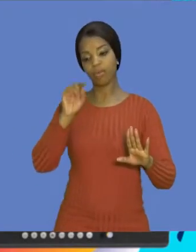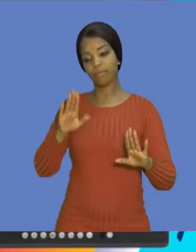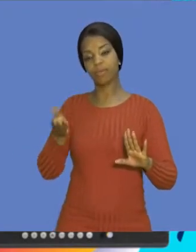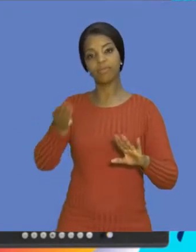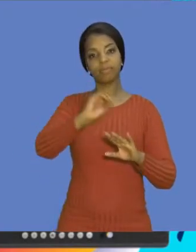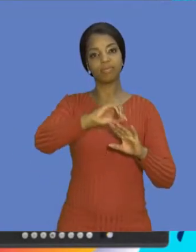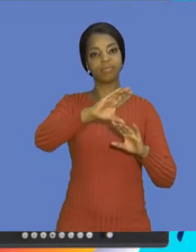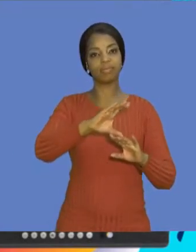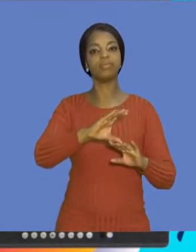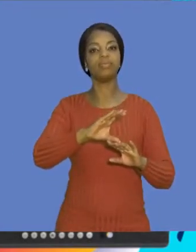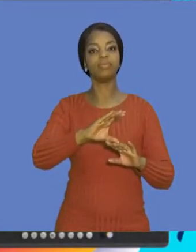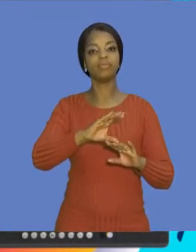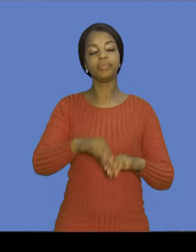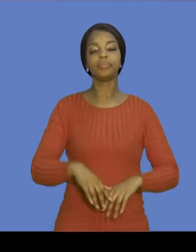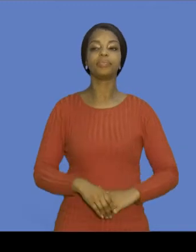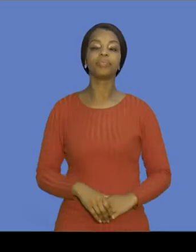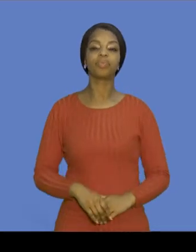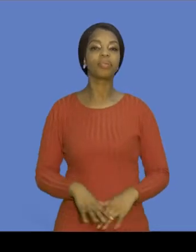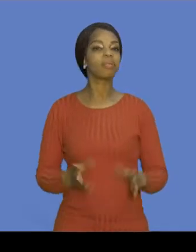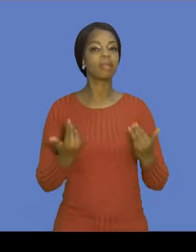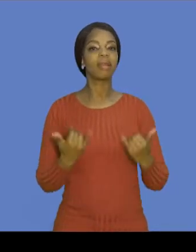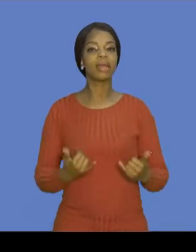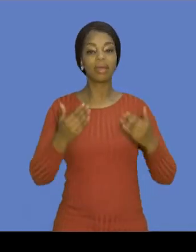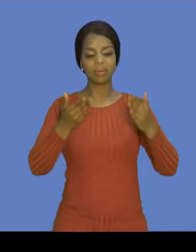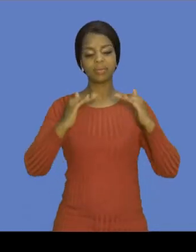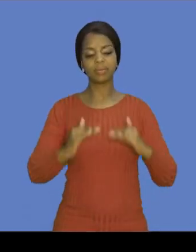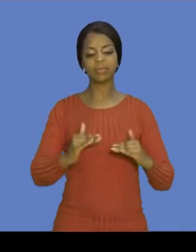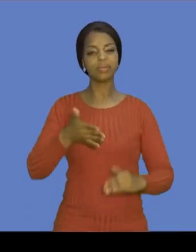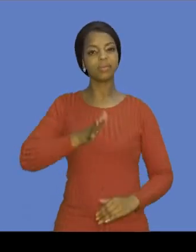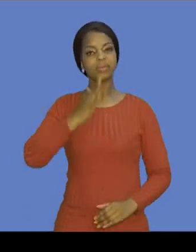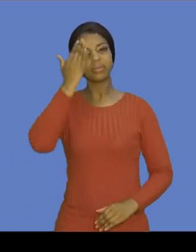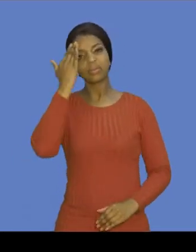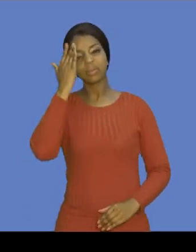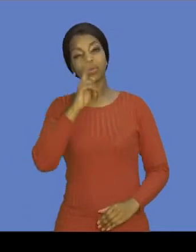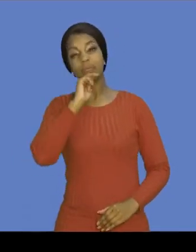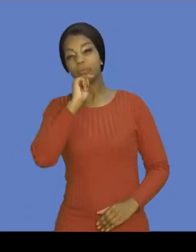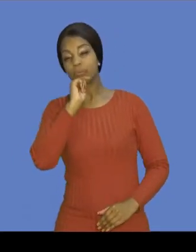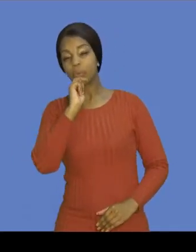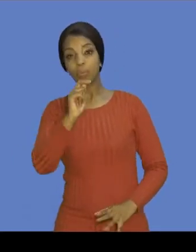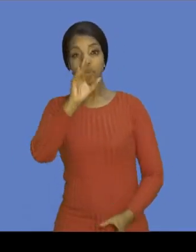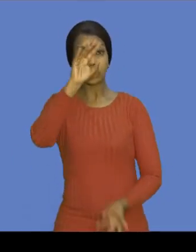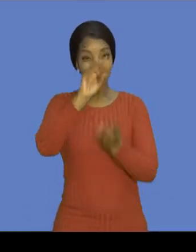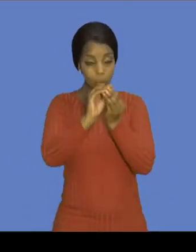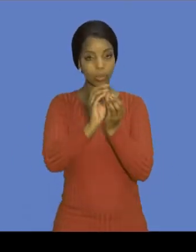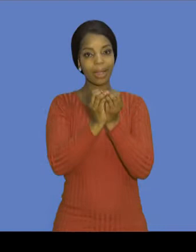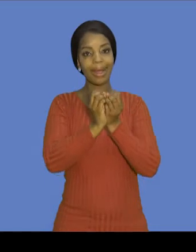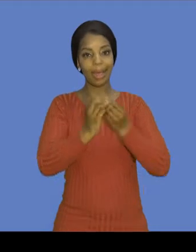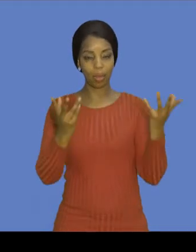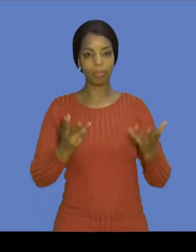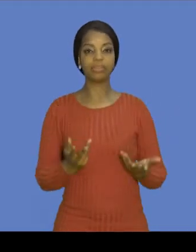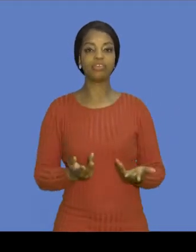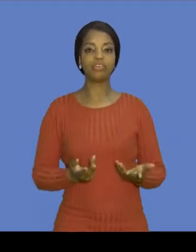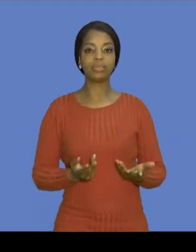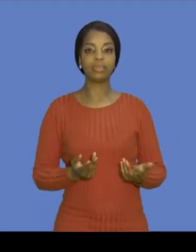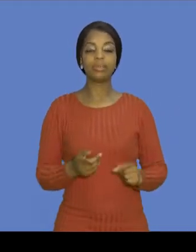account. The second question now wants to know exactly what will be the total balance in her account after 5 years.